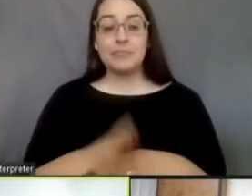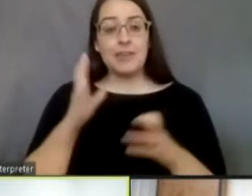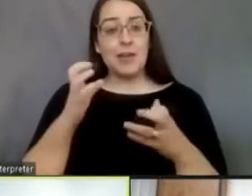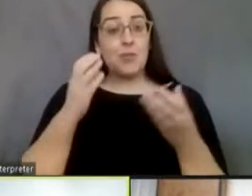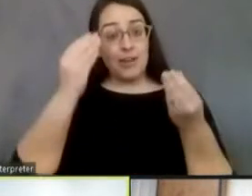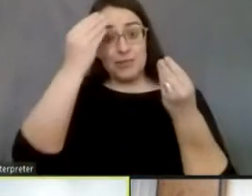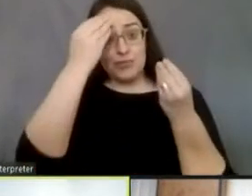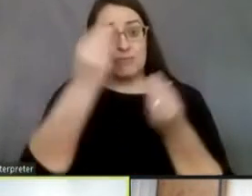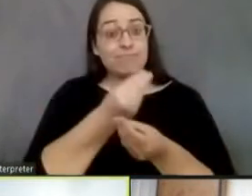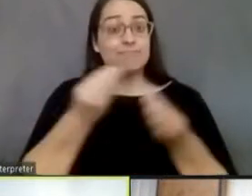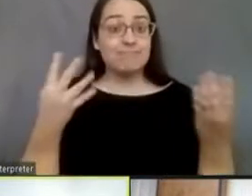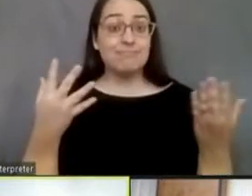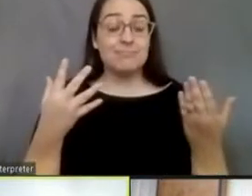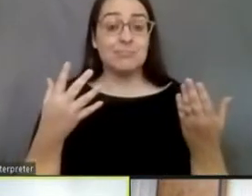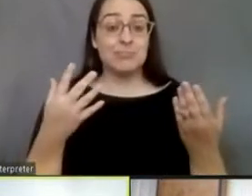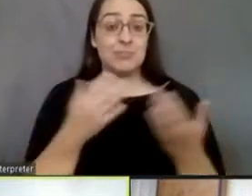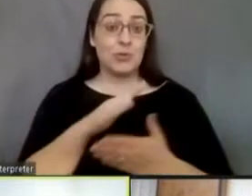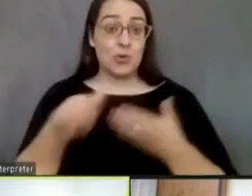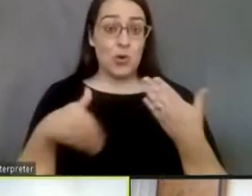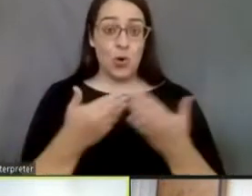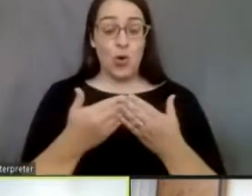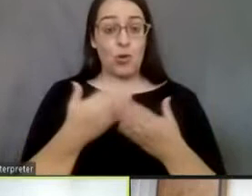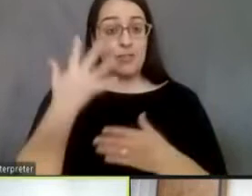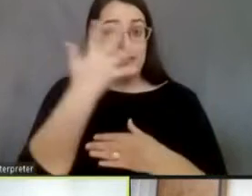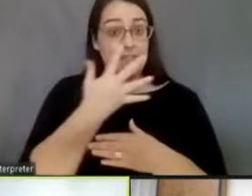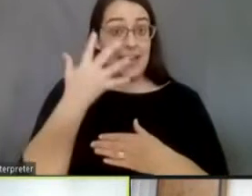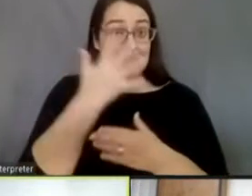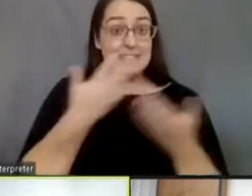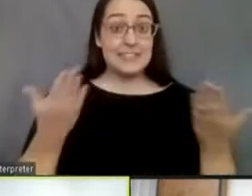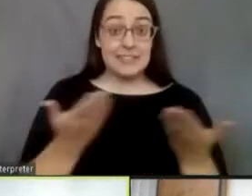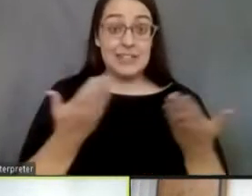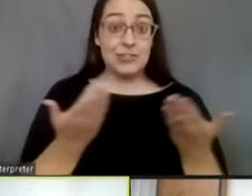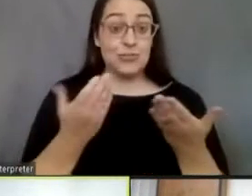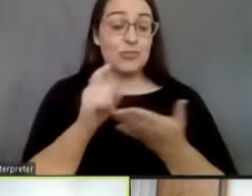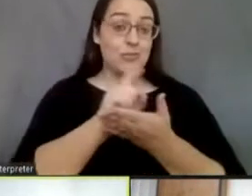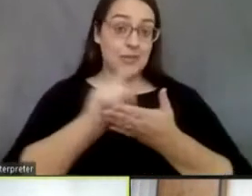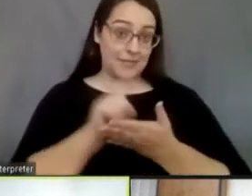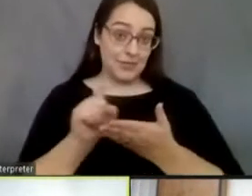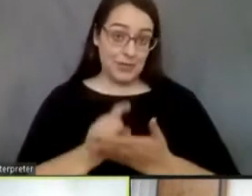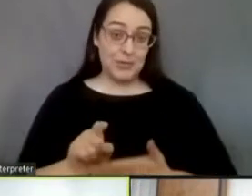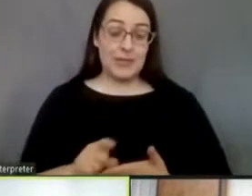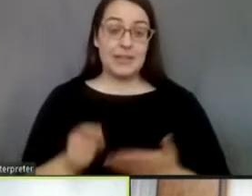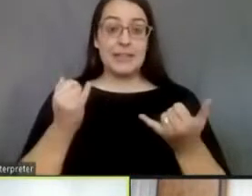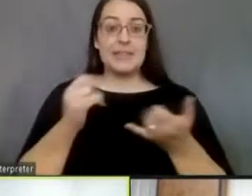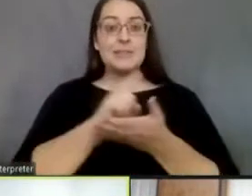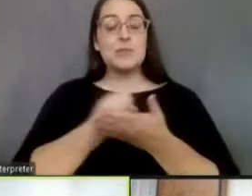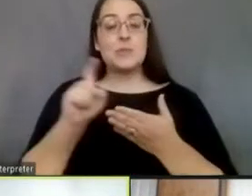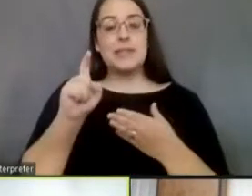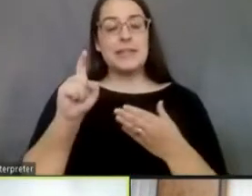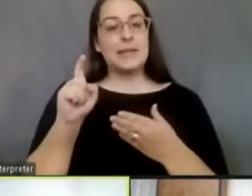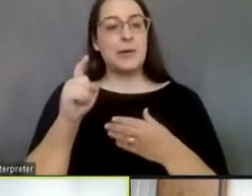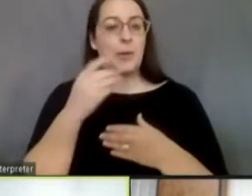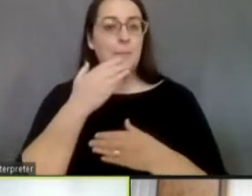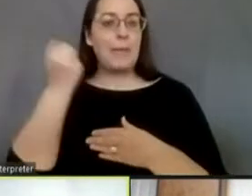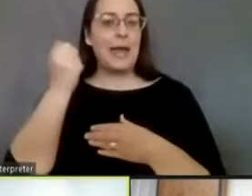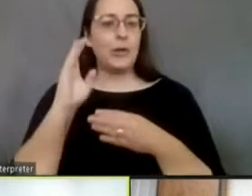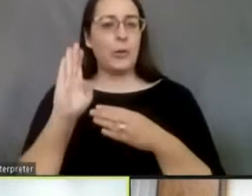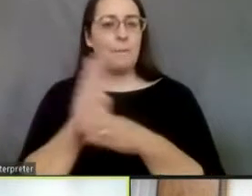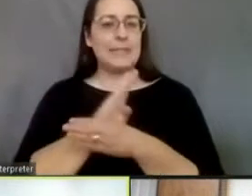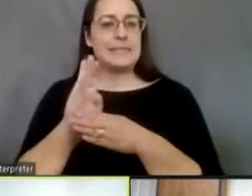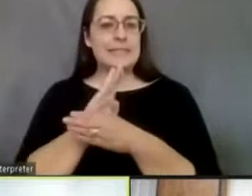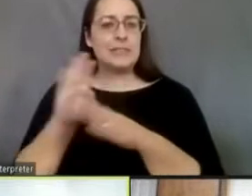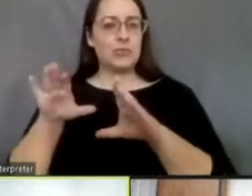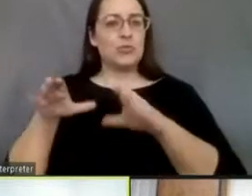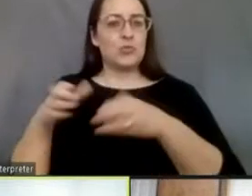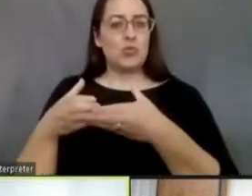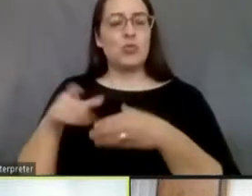shout out to every face that's on this call every week. This week, the Better Business Bureau came out with